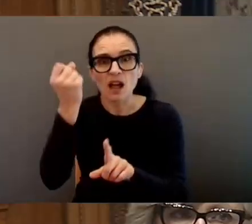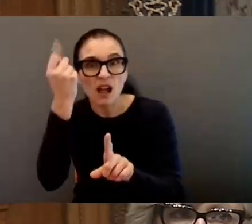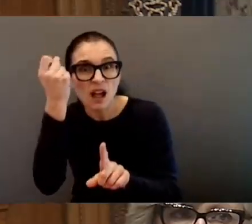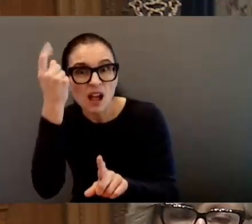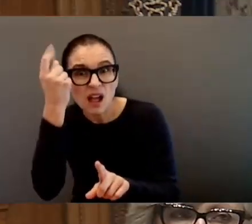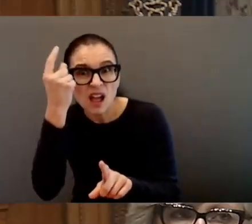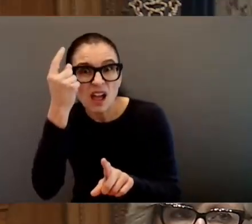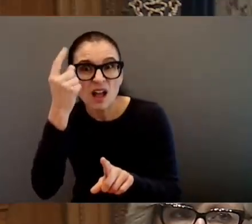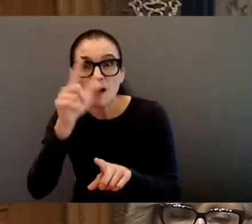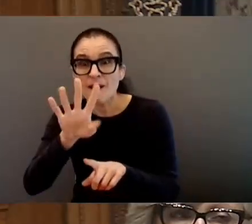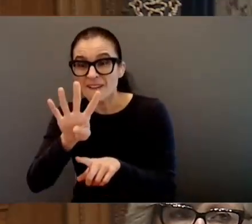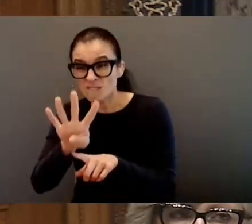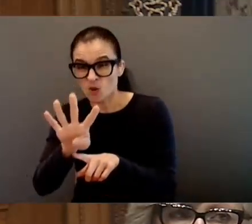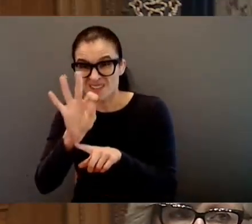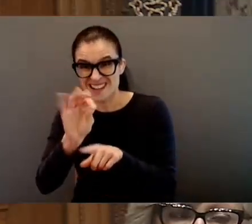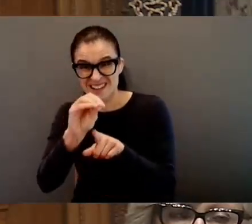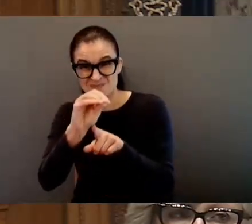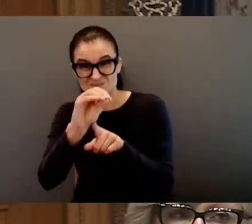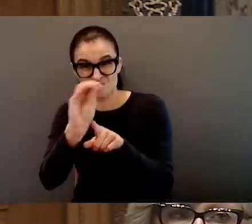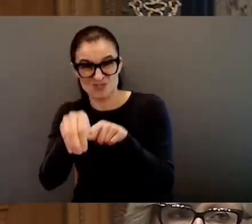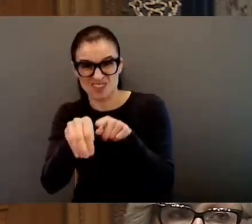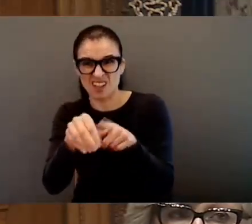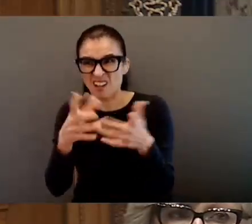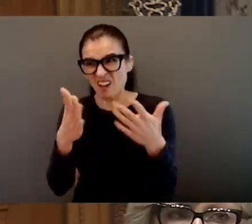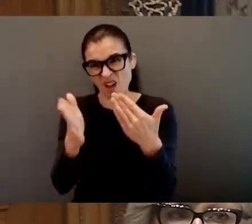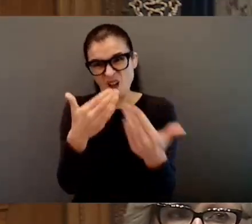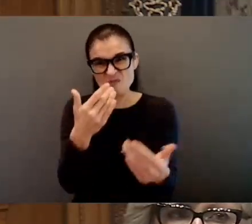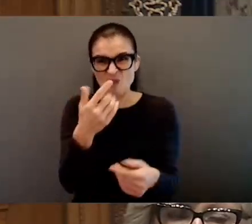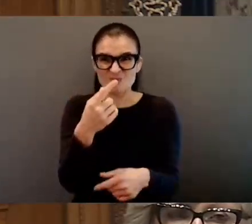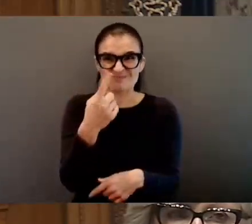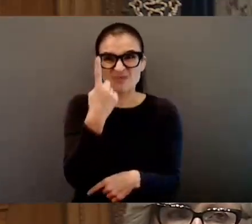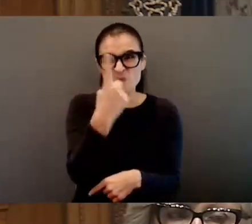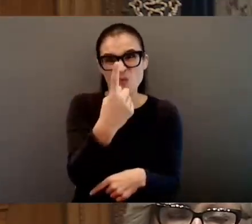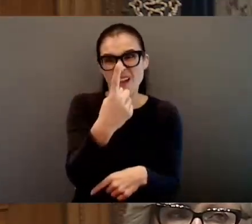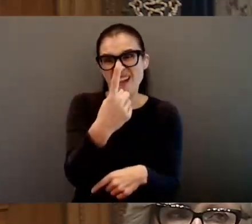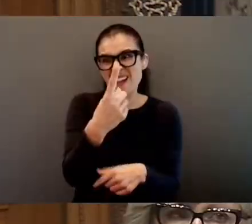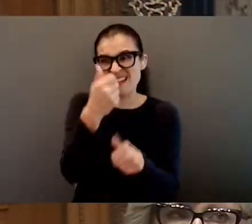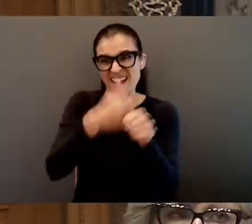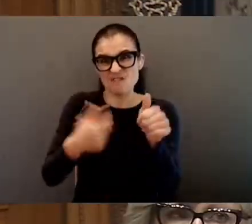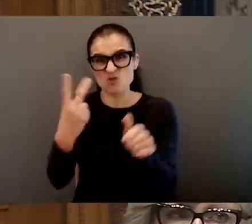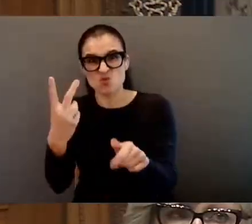are Indigenous. Public Safety Canada tells us it costs over